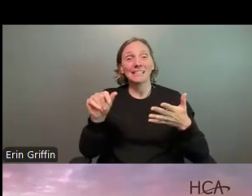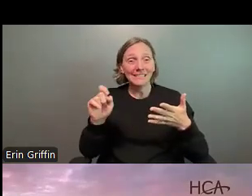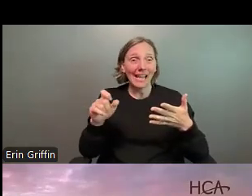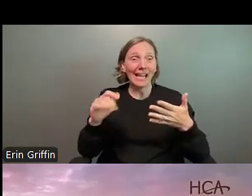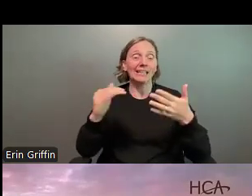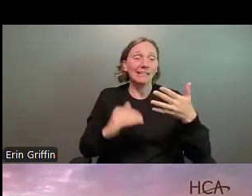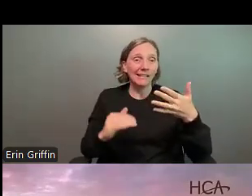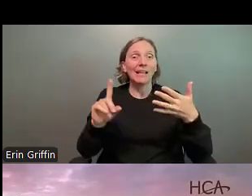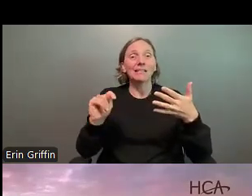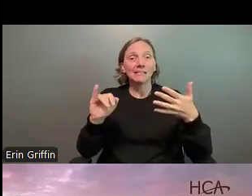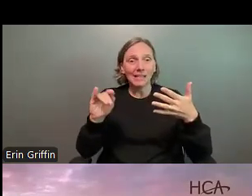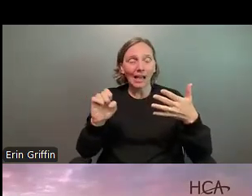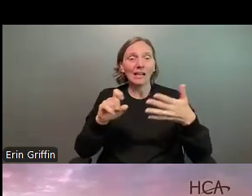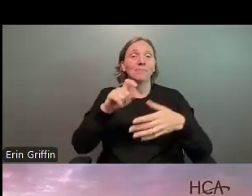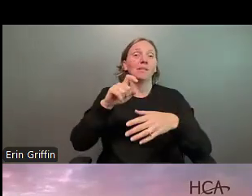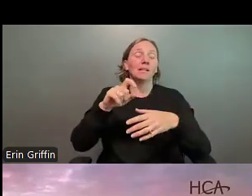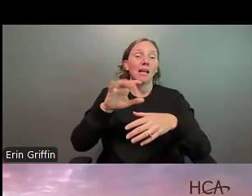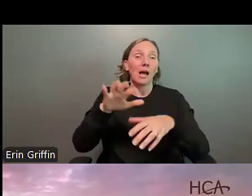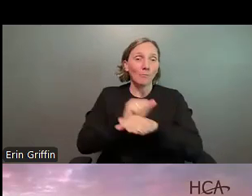your contact information.